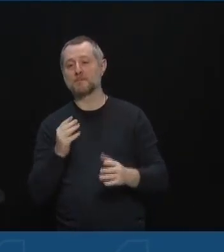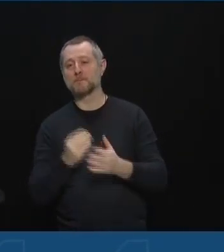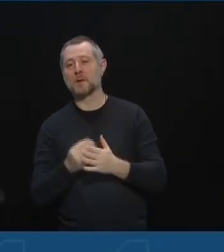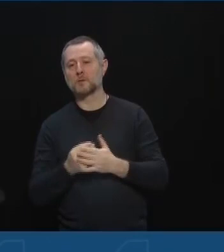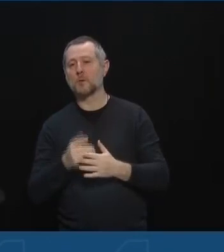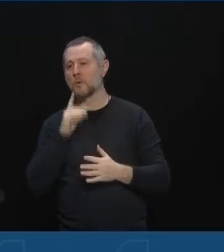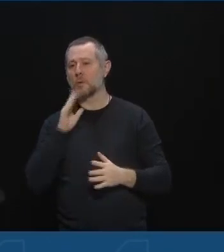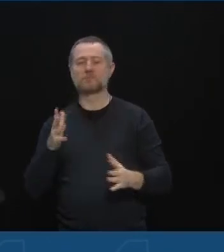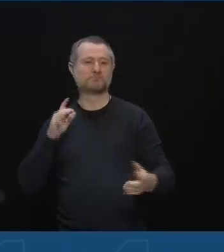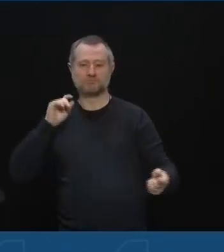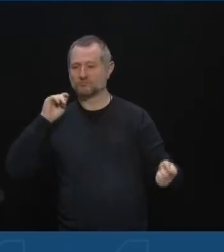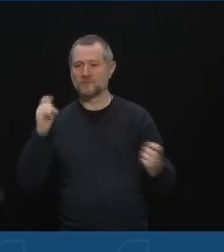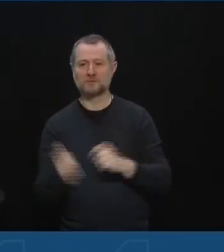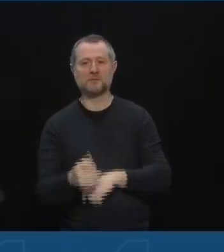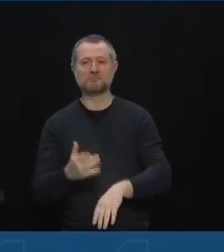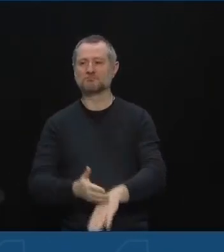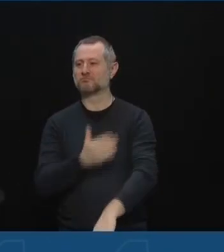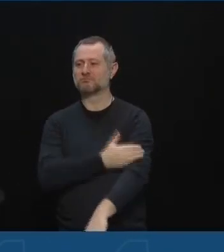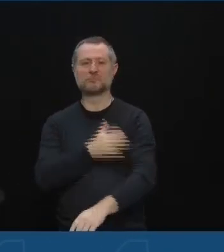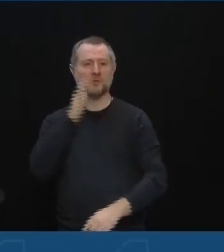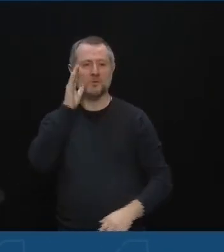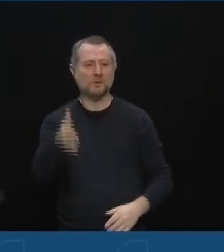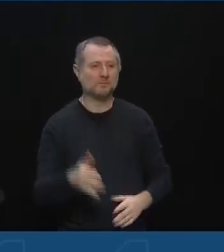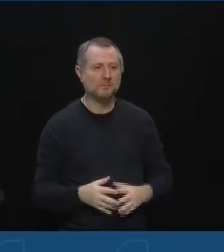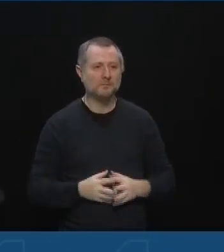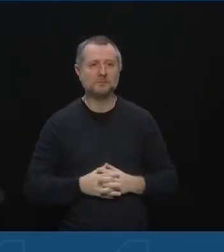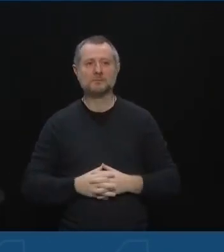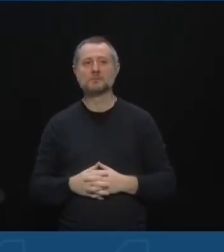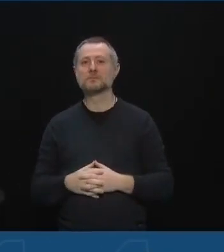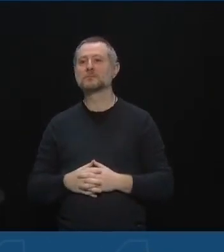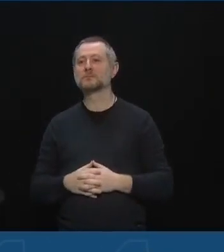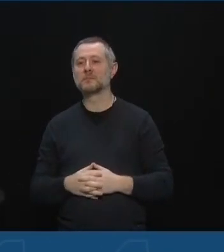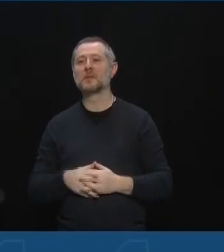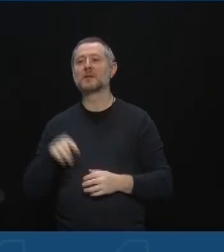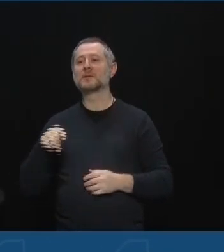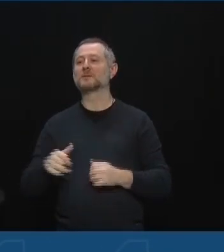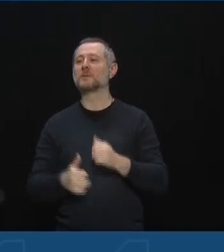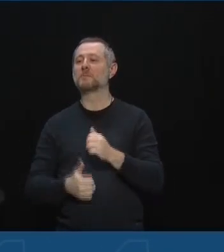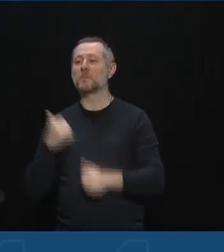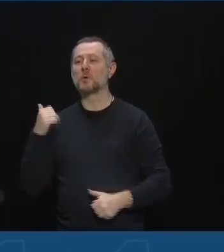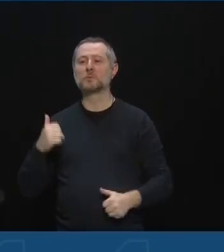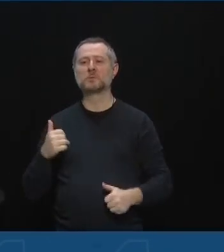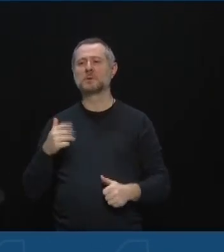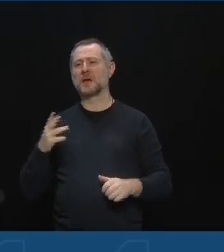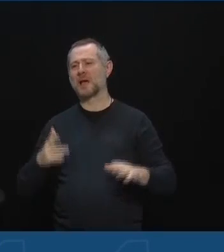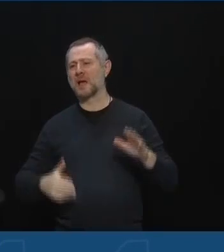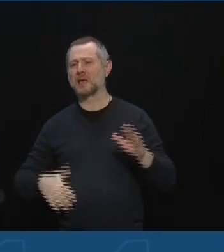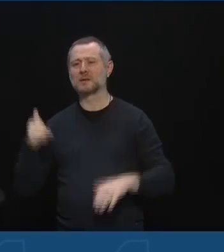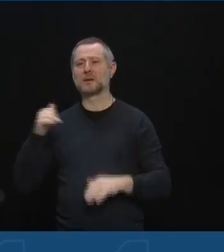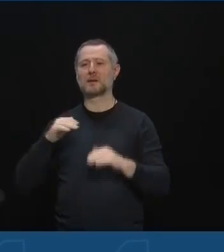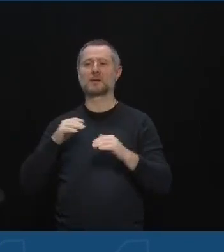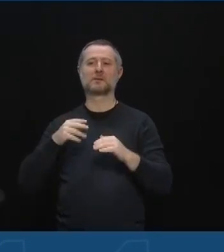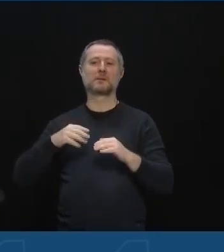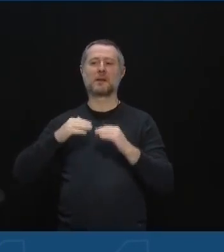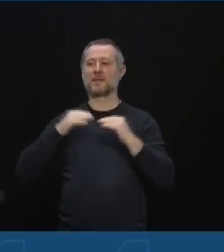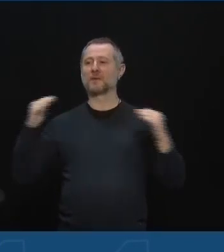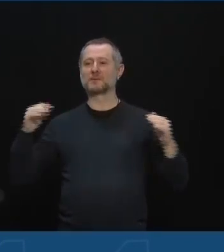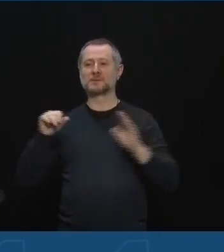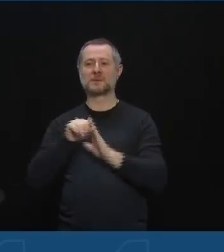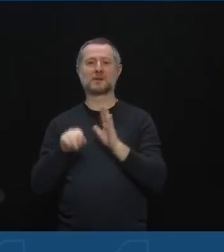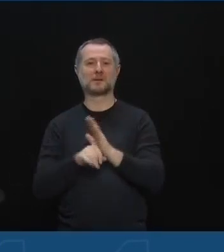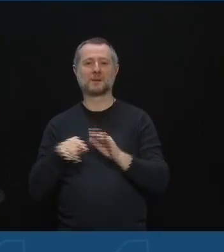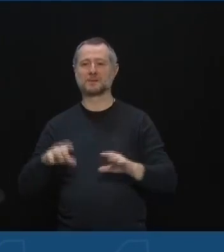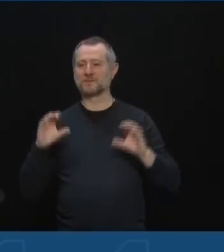region. This is clearly the most significant level of state investment in the Rochester area